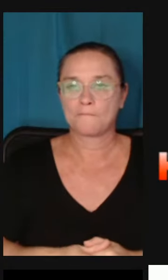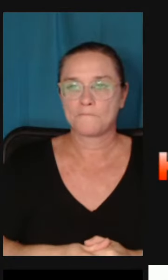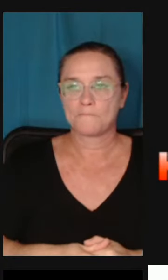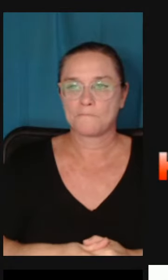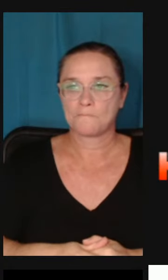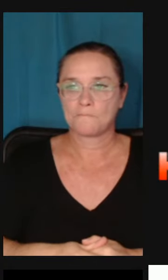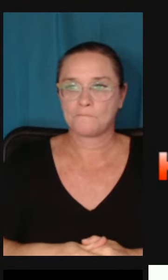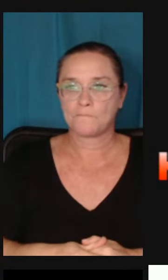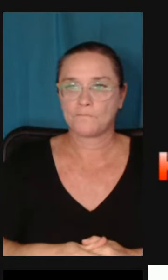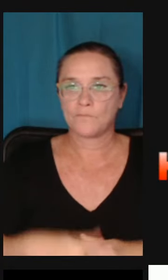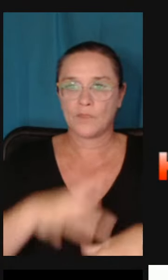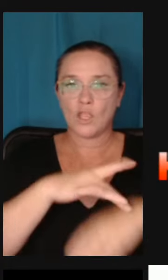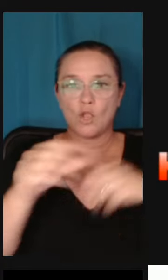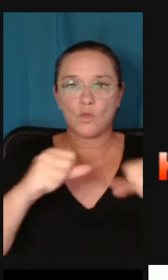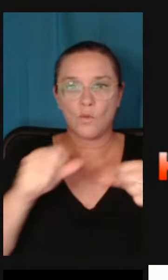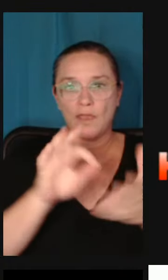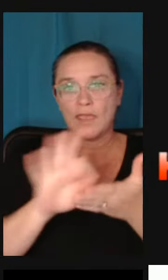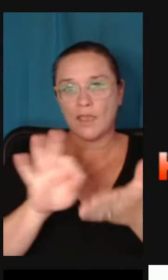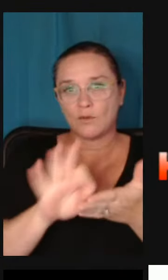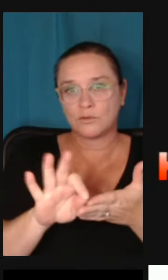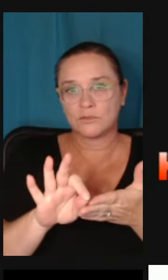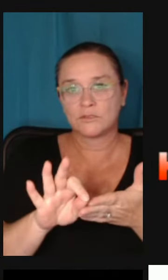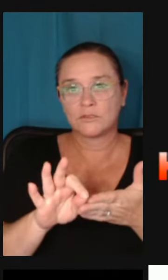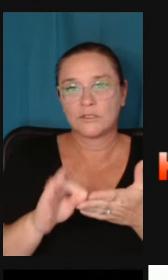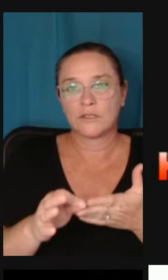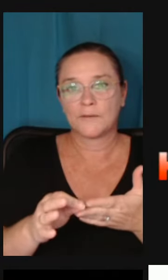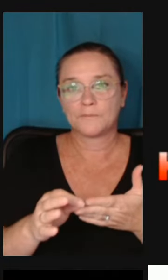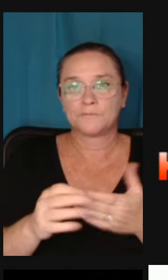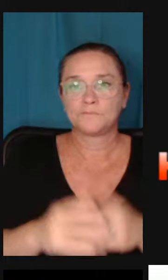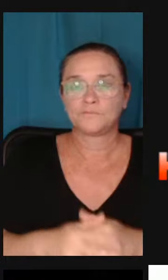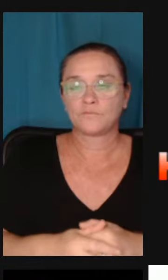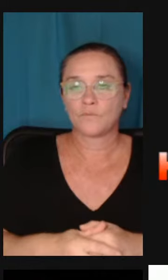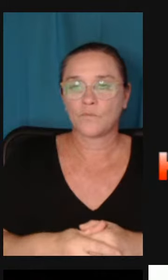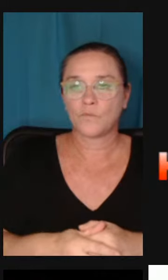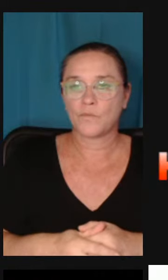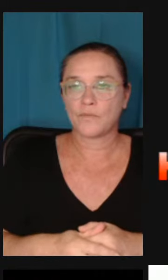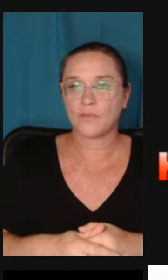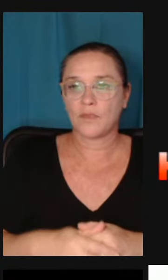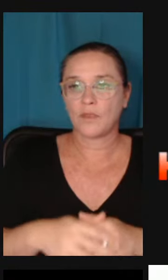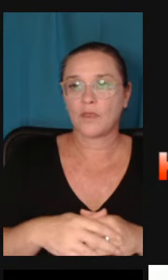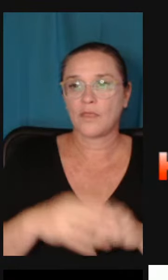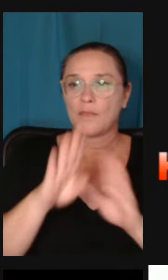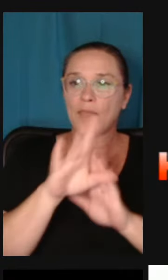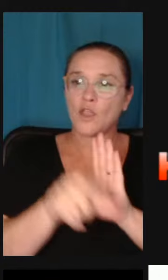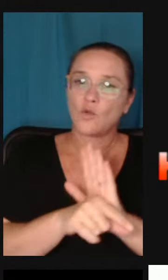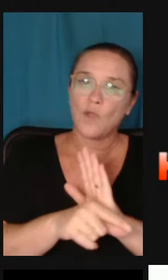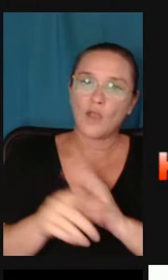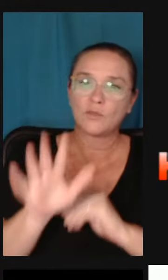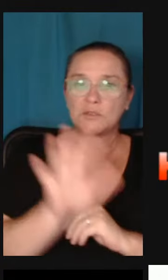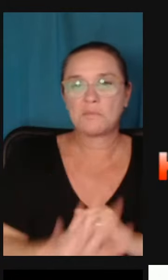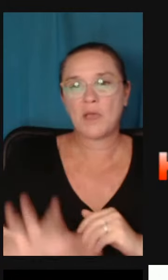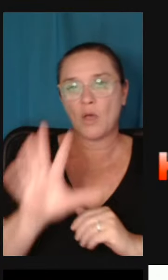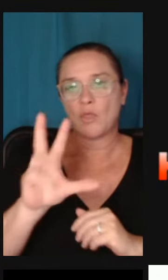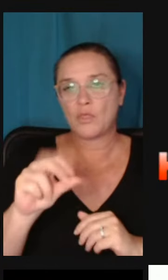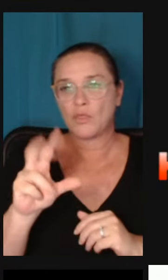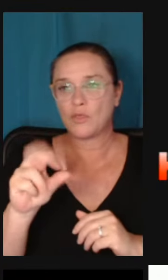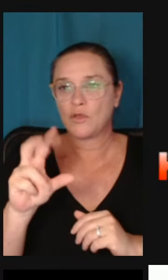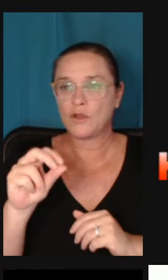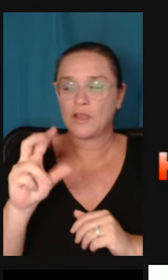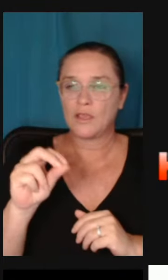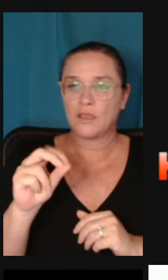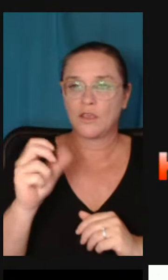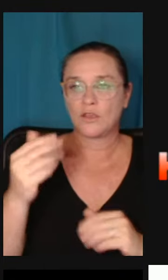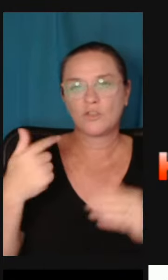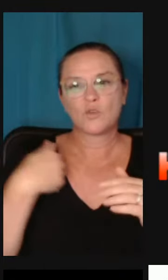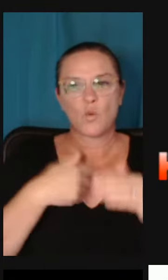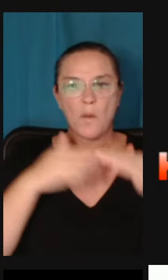The earthquake counts, we're still once again zoomed in. Our background value long term is about 30, so we've mostly been below that with